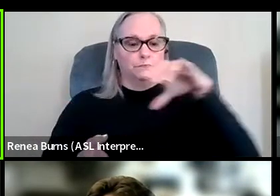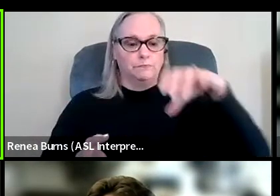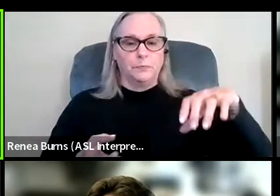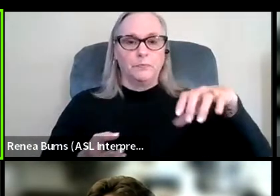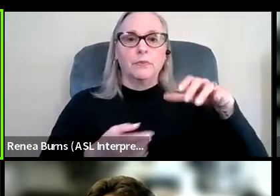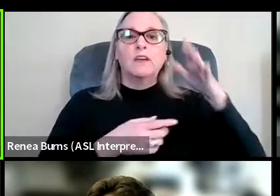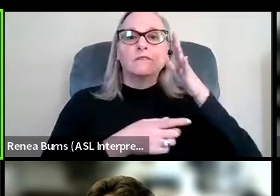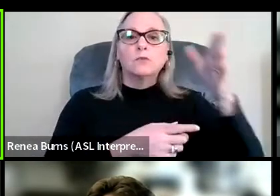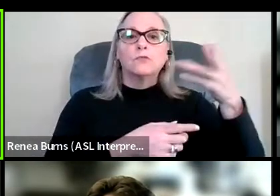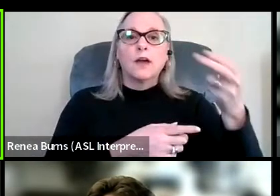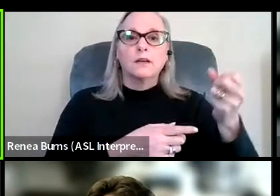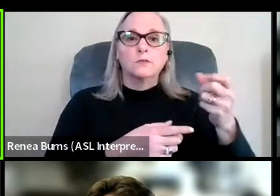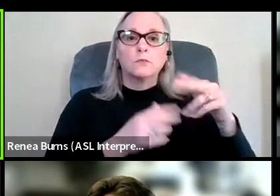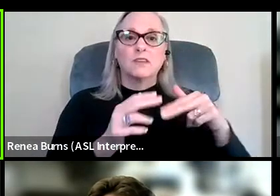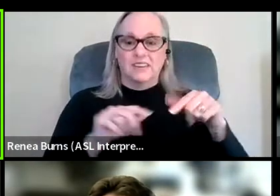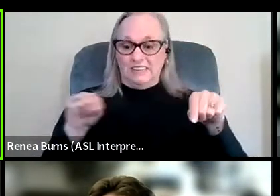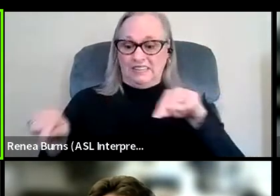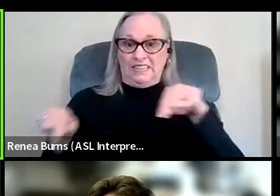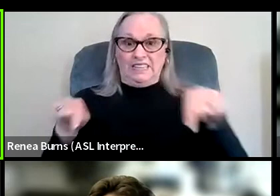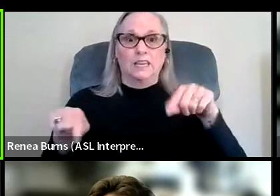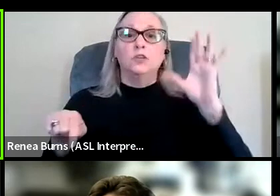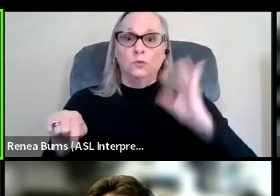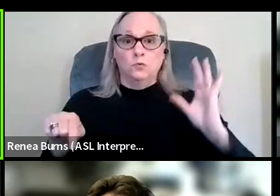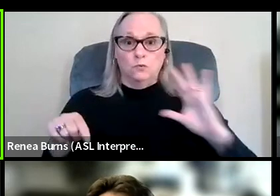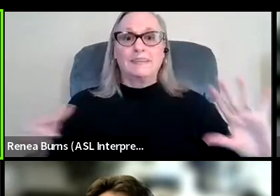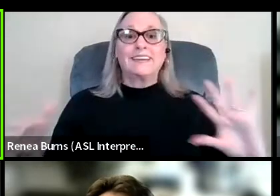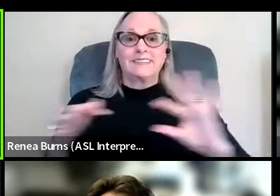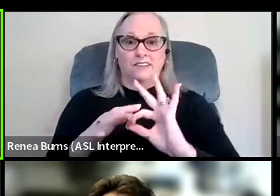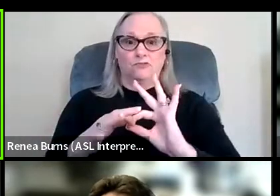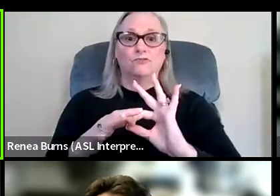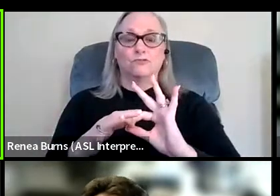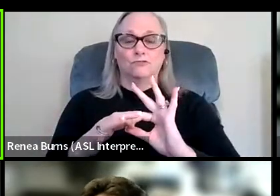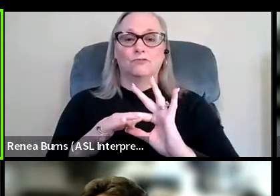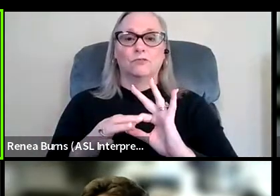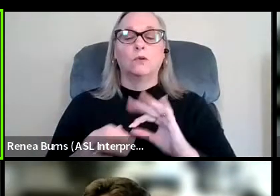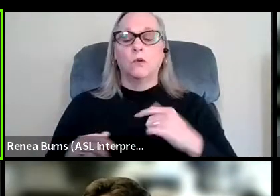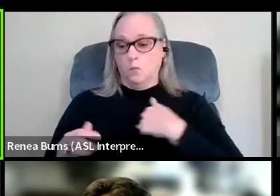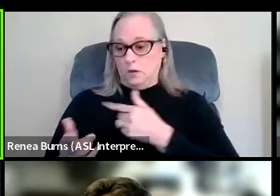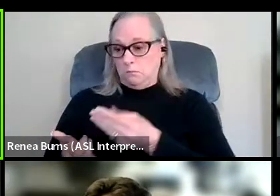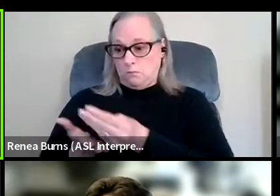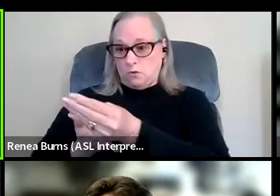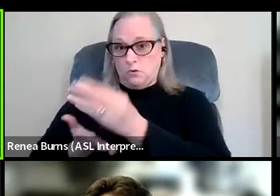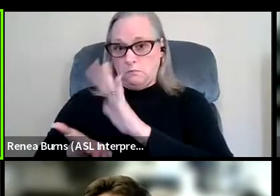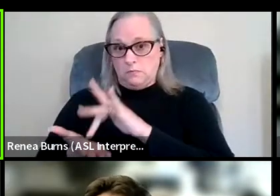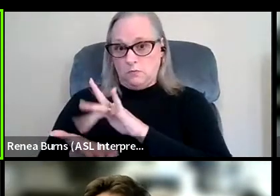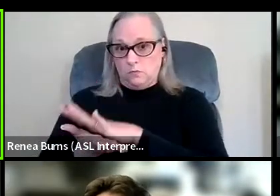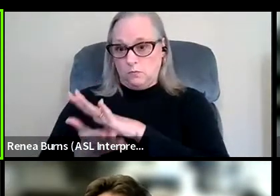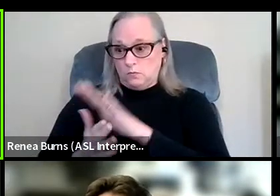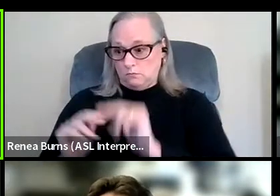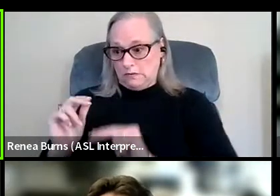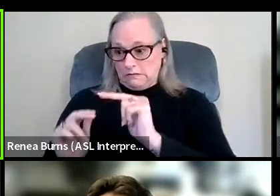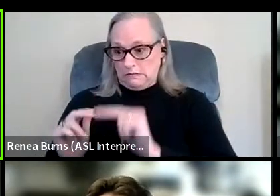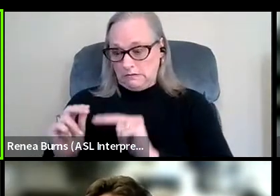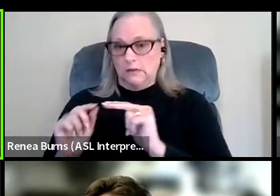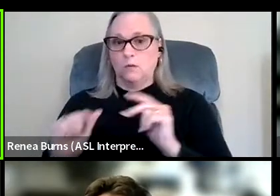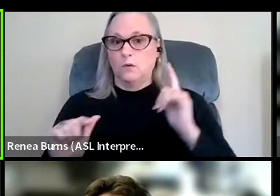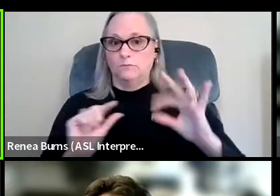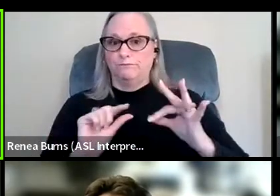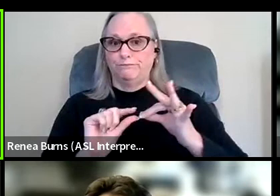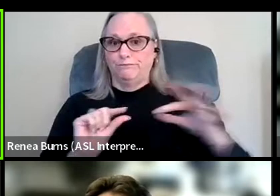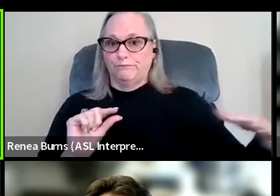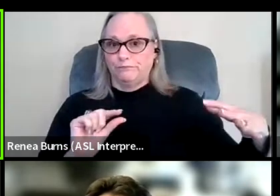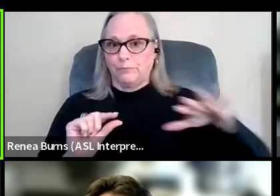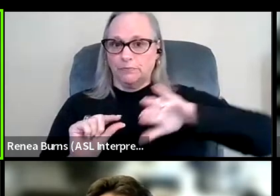building, used to be attached. And when we purchased and renovated the building for our middle school, we disconnected